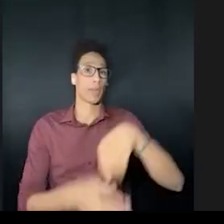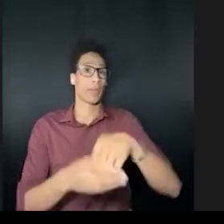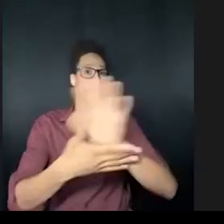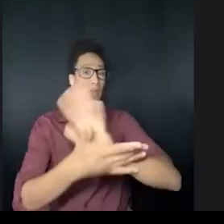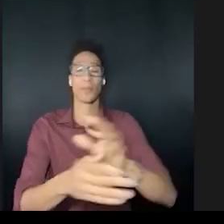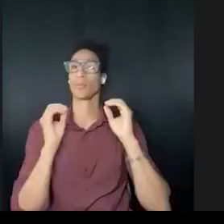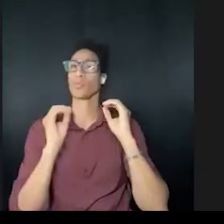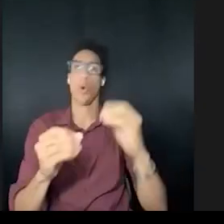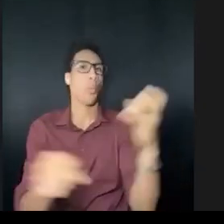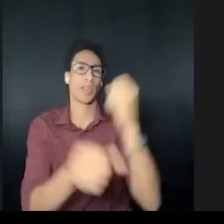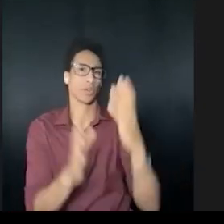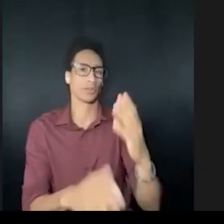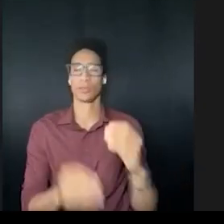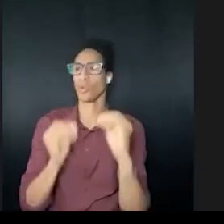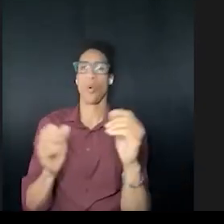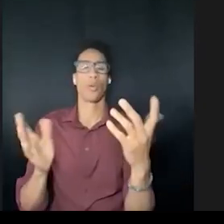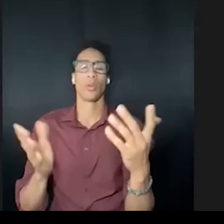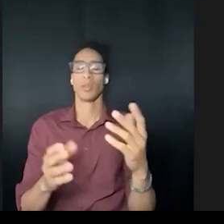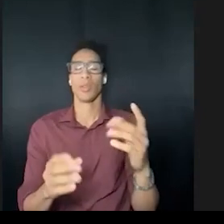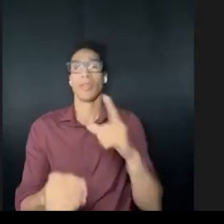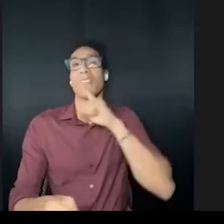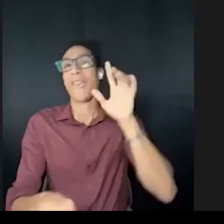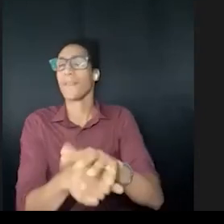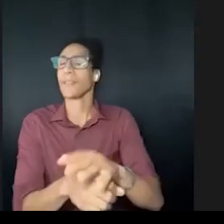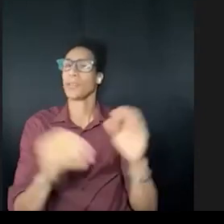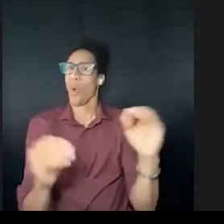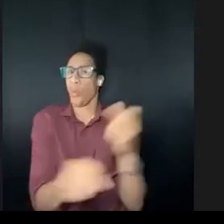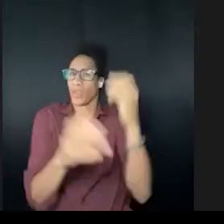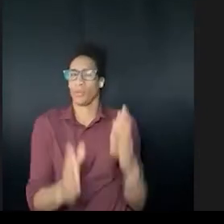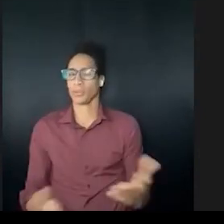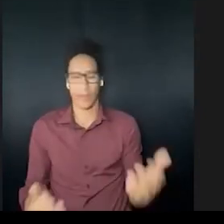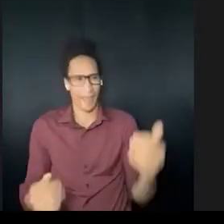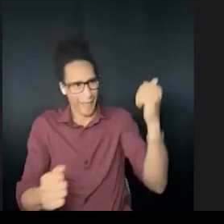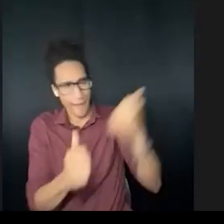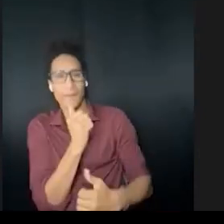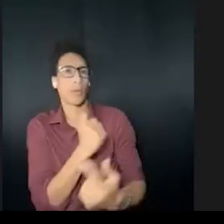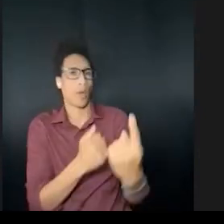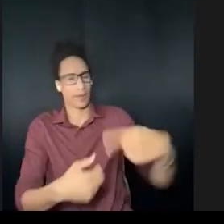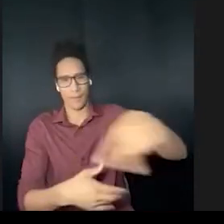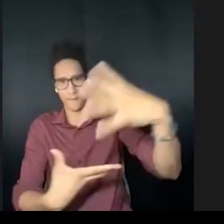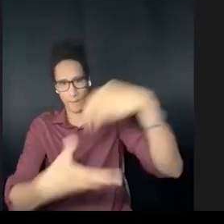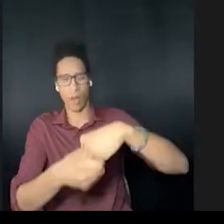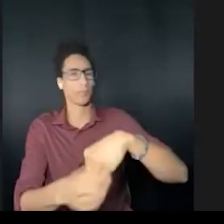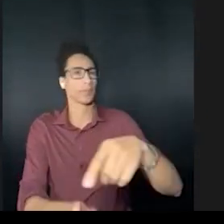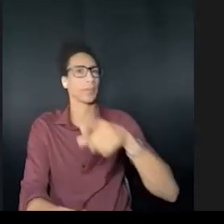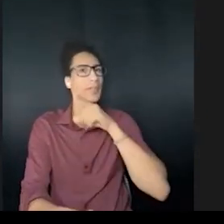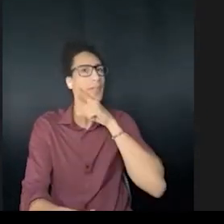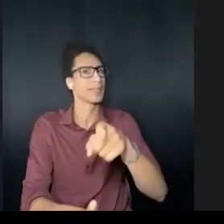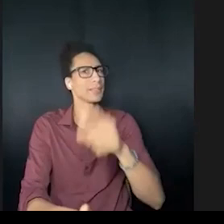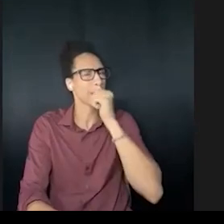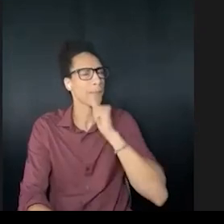no winners here. Everybody is suffering or has suffered a loss. And like I told Lawrence yesterday during our private